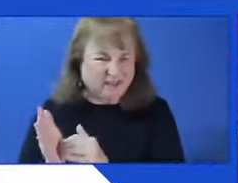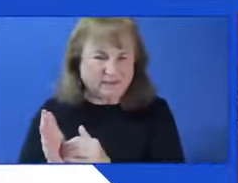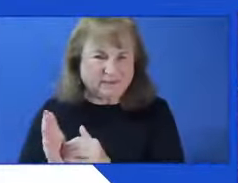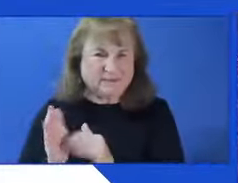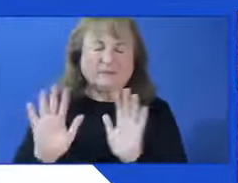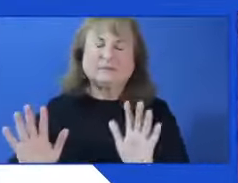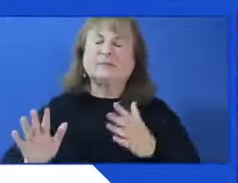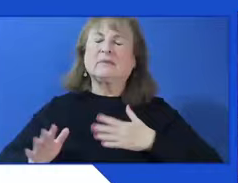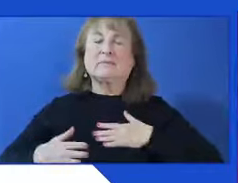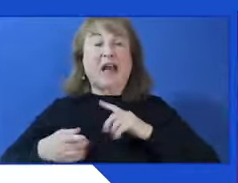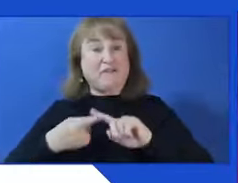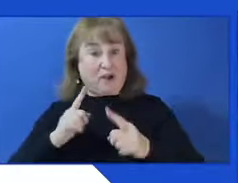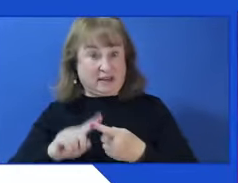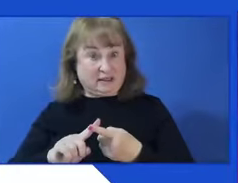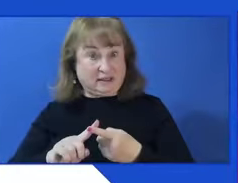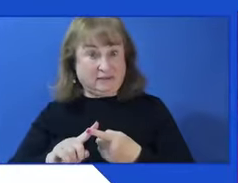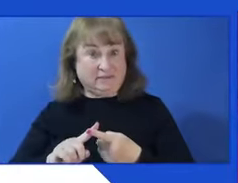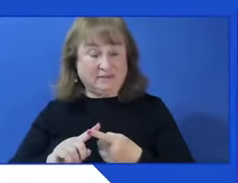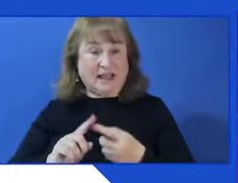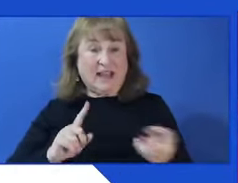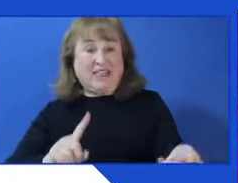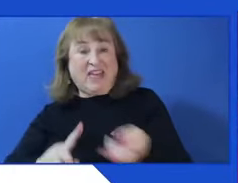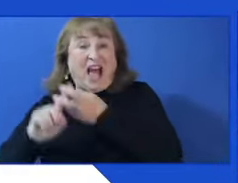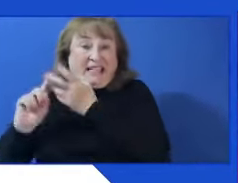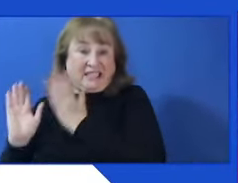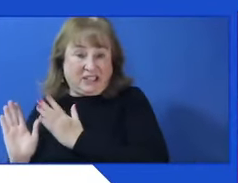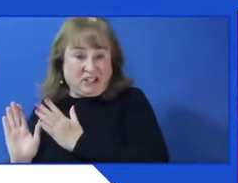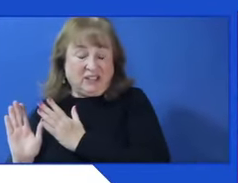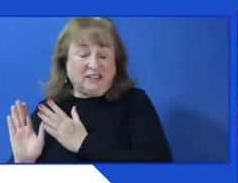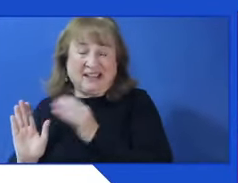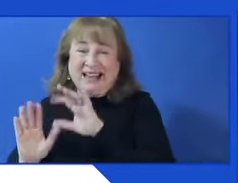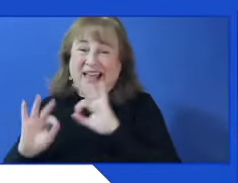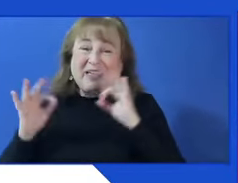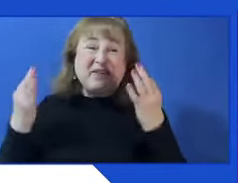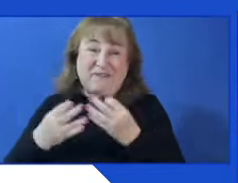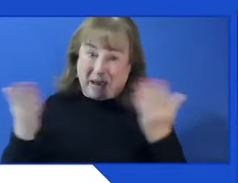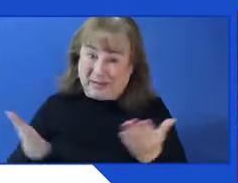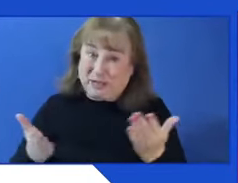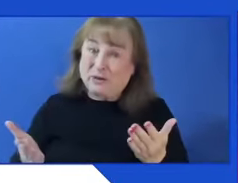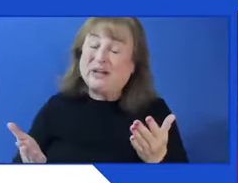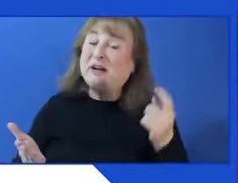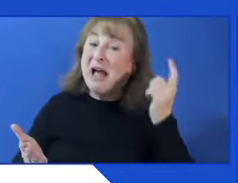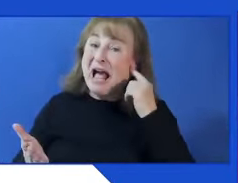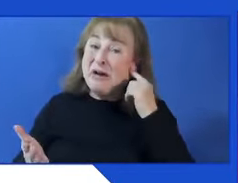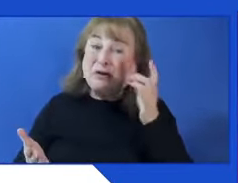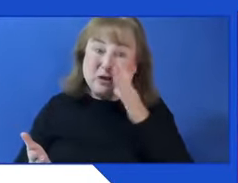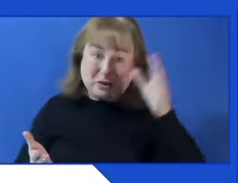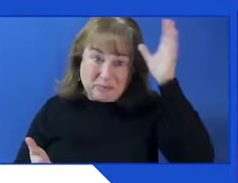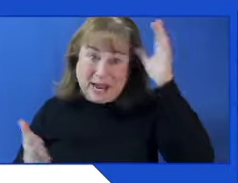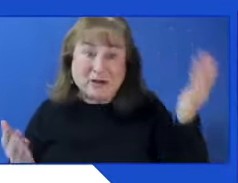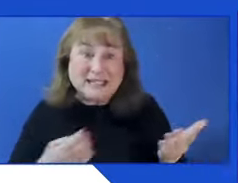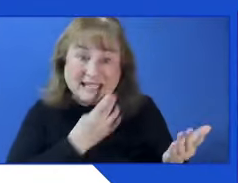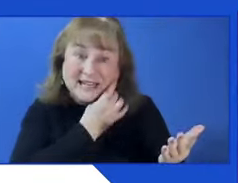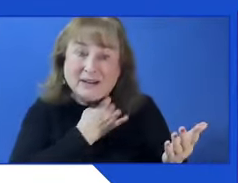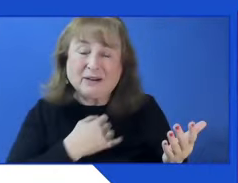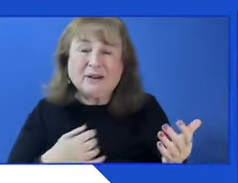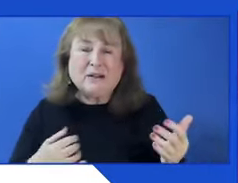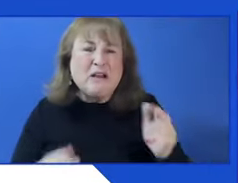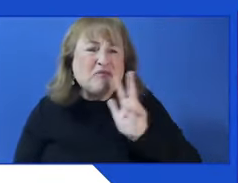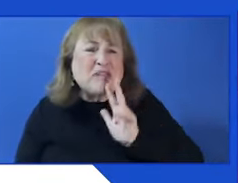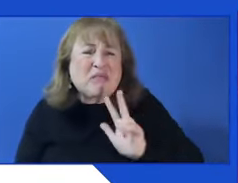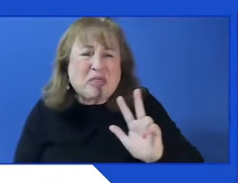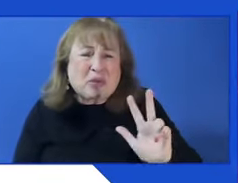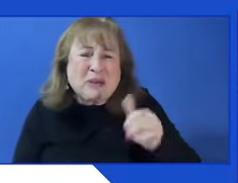my friends, the hostages, some of whose families are here, I hear there are parents here whose little